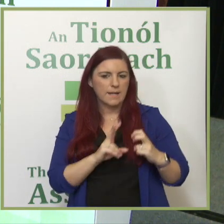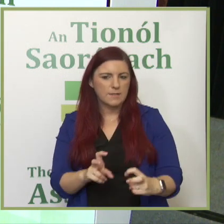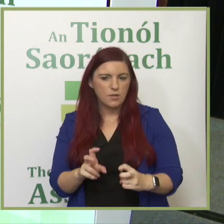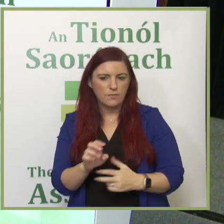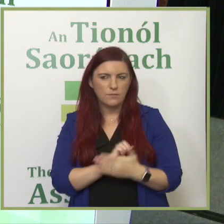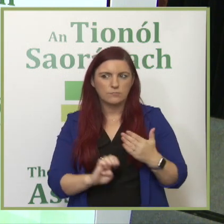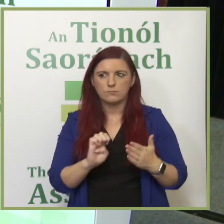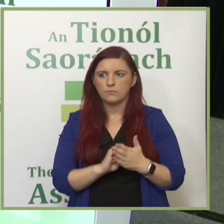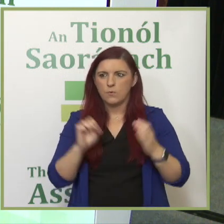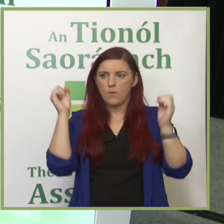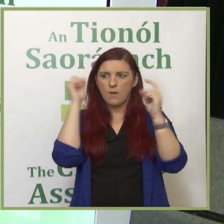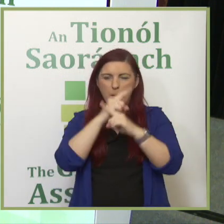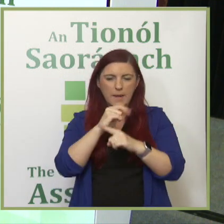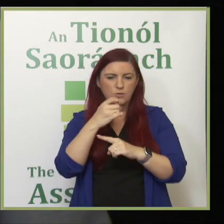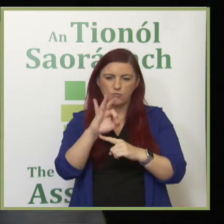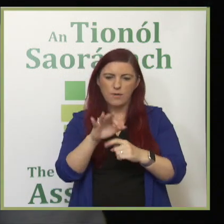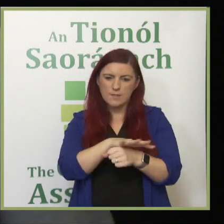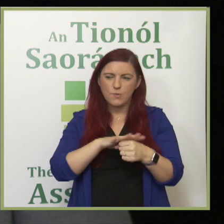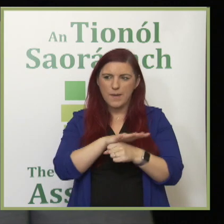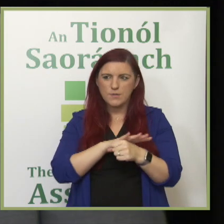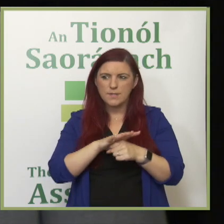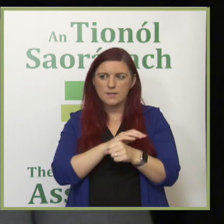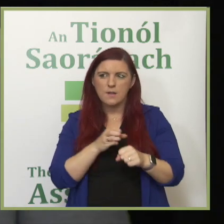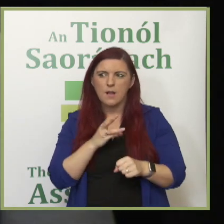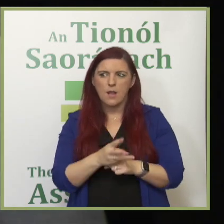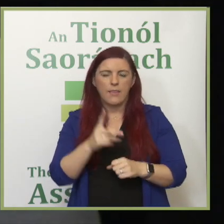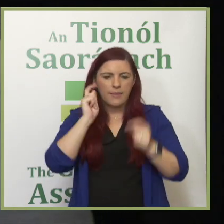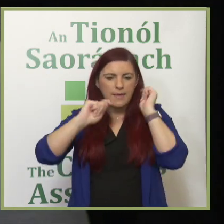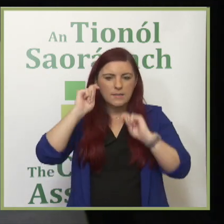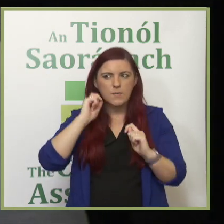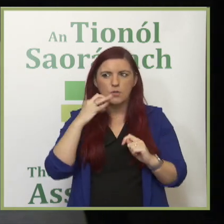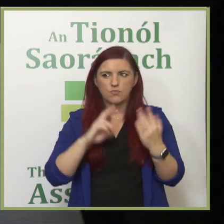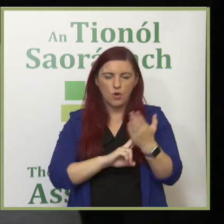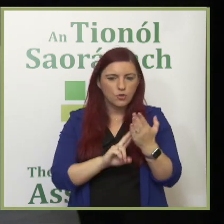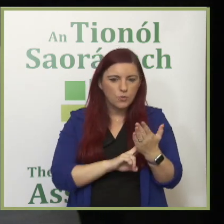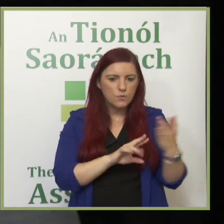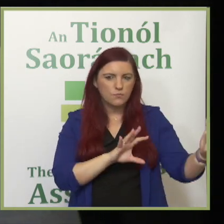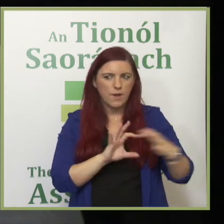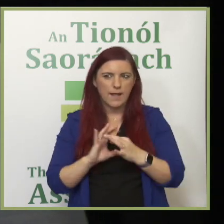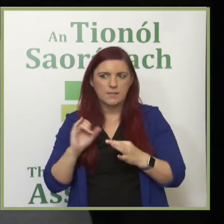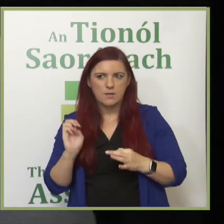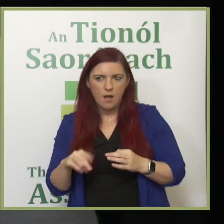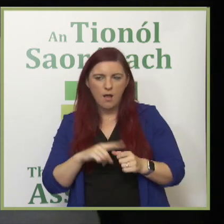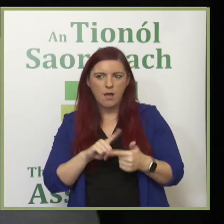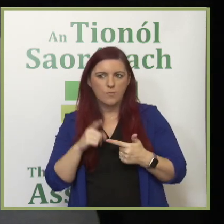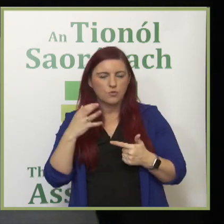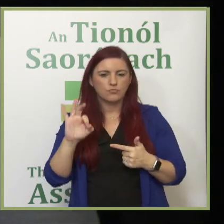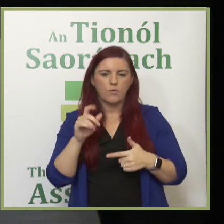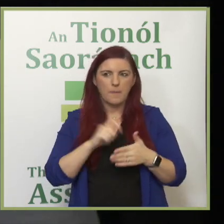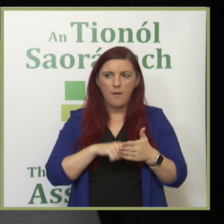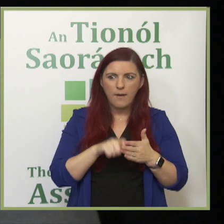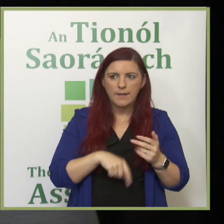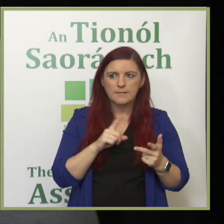and complex drug situation. It looks at drug use, related harms, and drug markets. And it's accompanied by